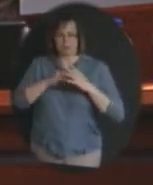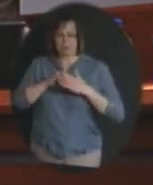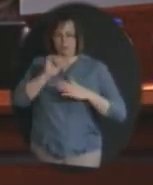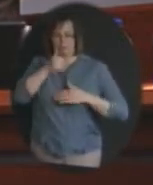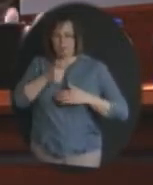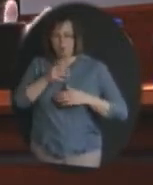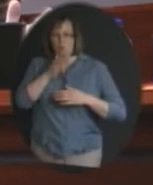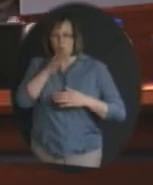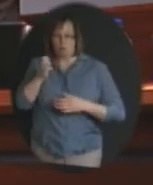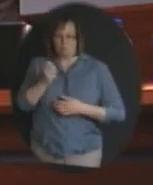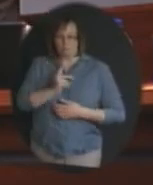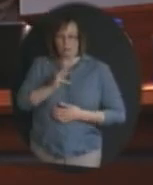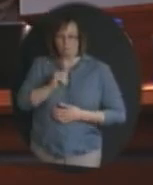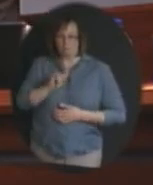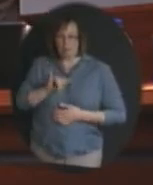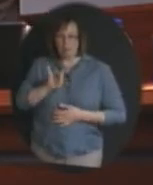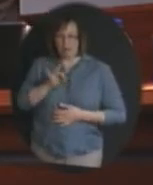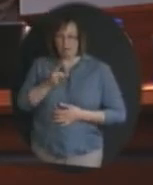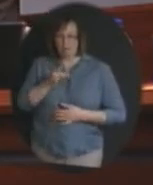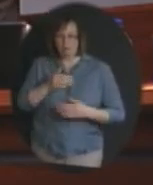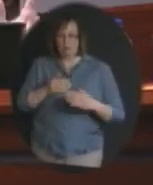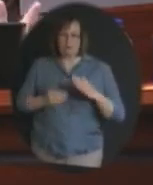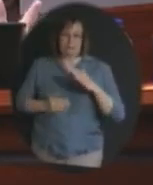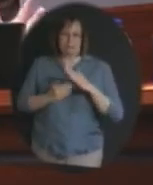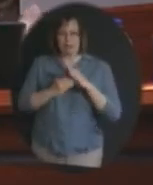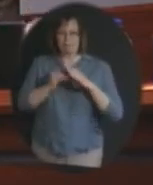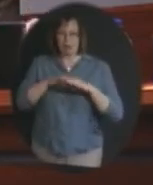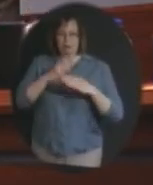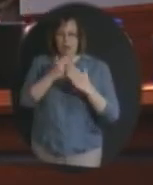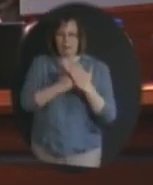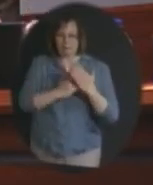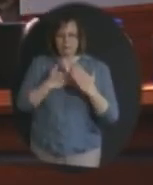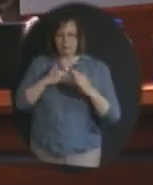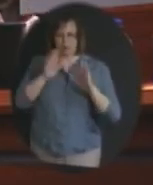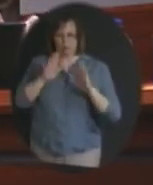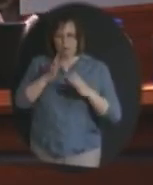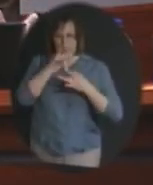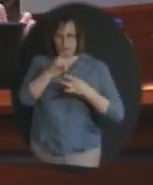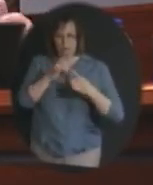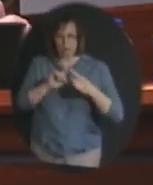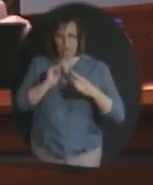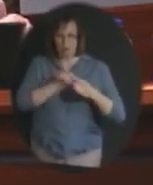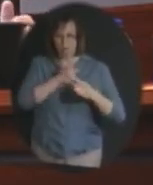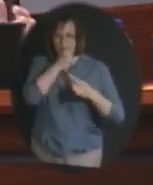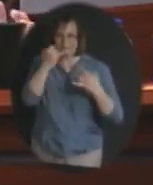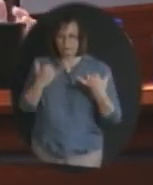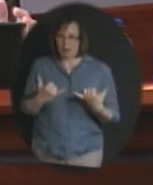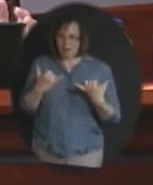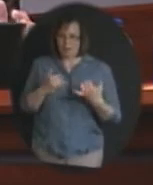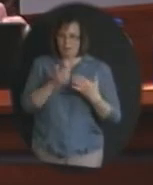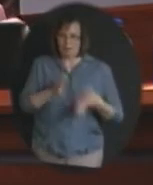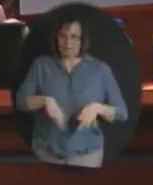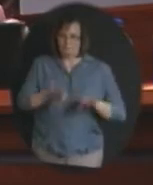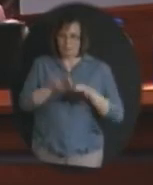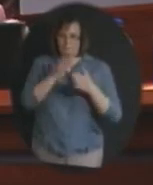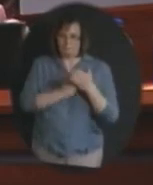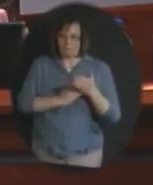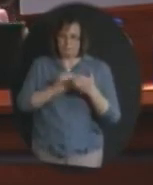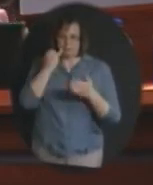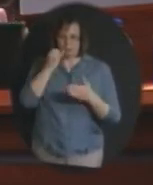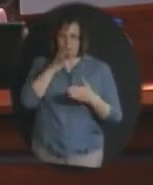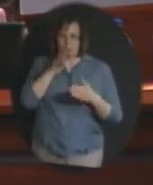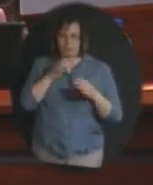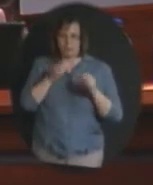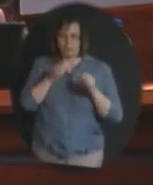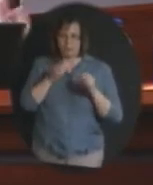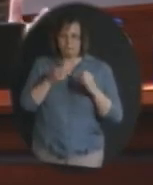8th, and that will be obviously high on the list. That's of great interest to us because right now that key piece is whether or not they're going to keep